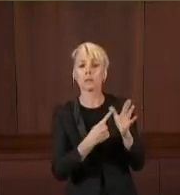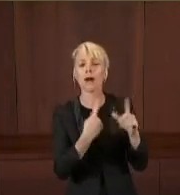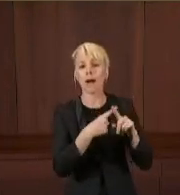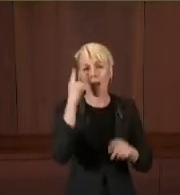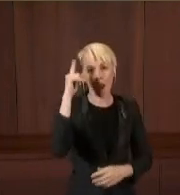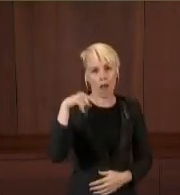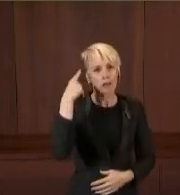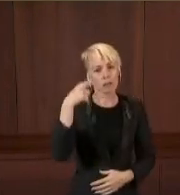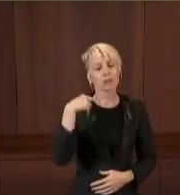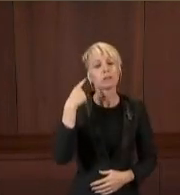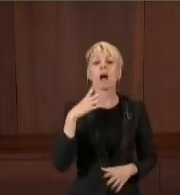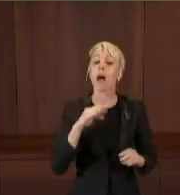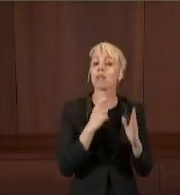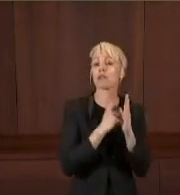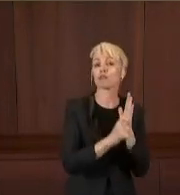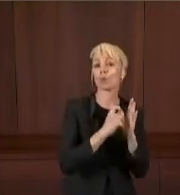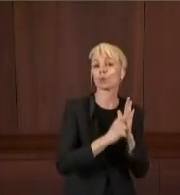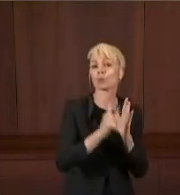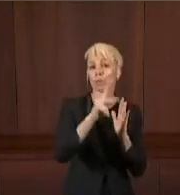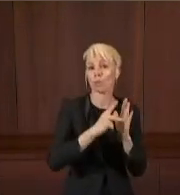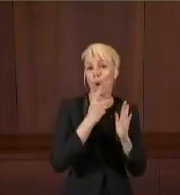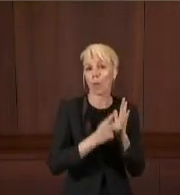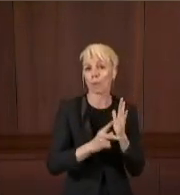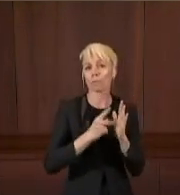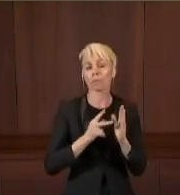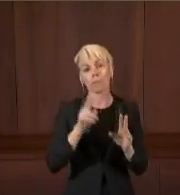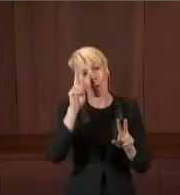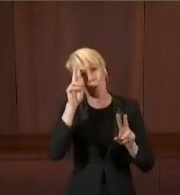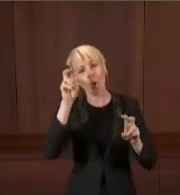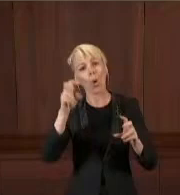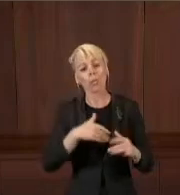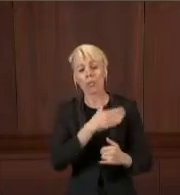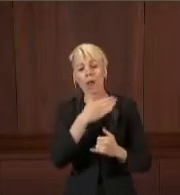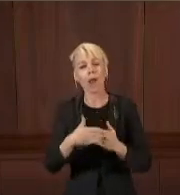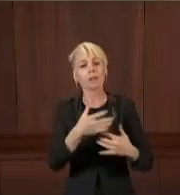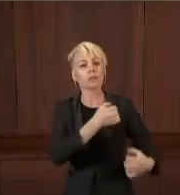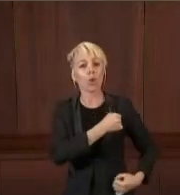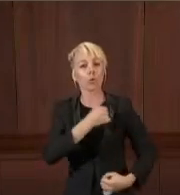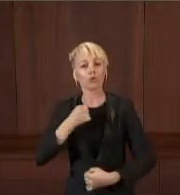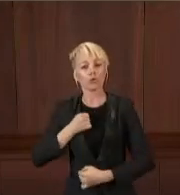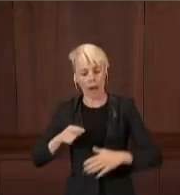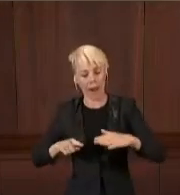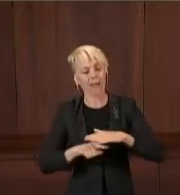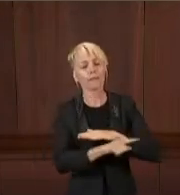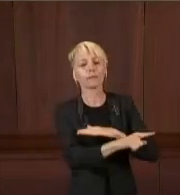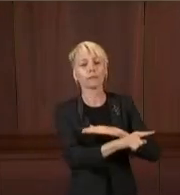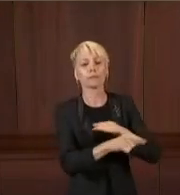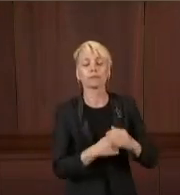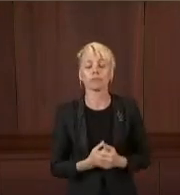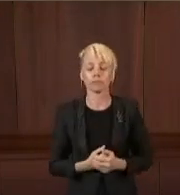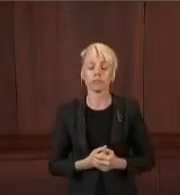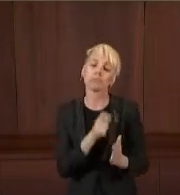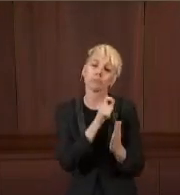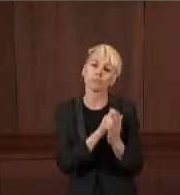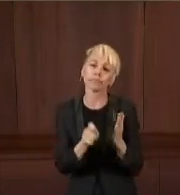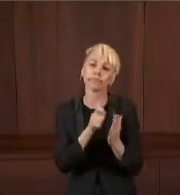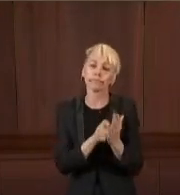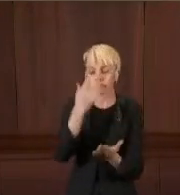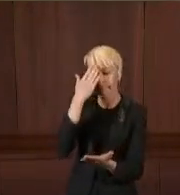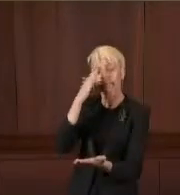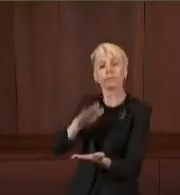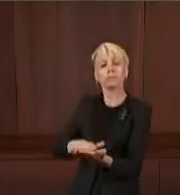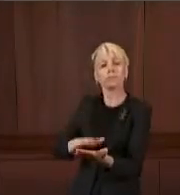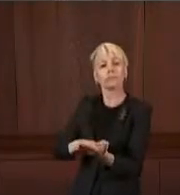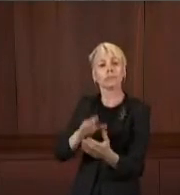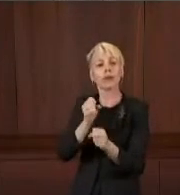poem, The Last to Leave. It was written to mark the evacuation from the peninsula in